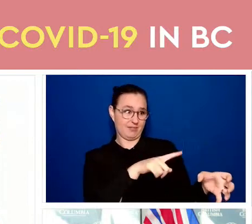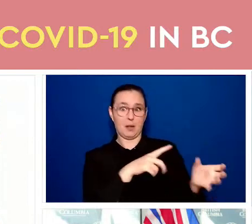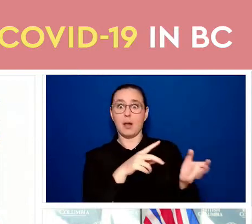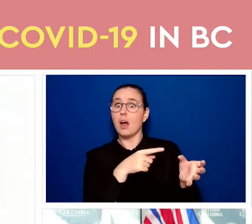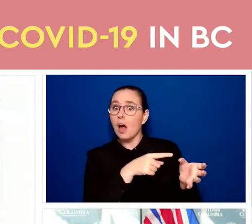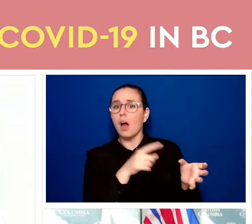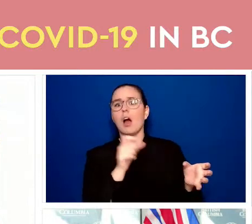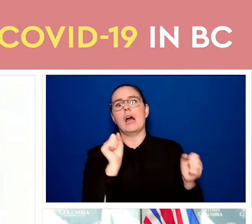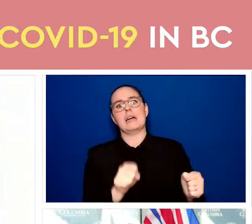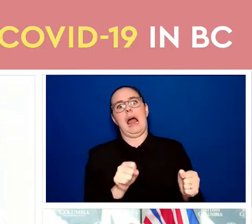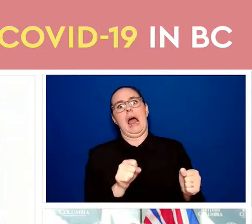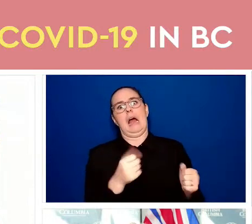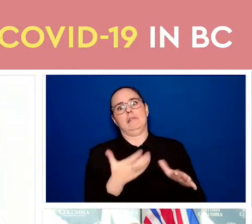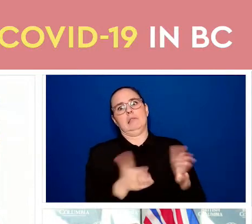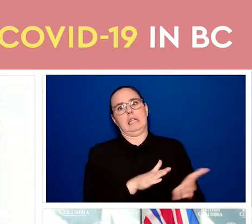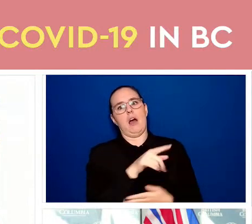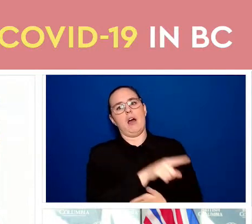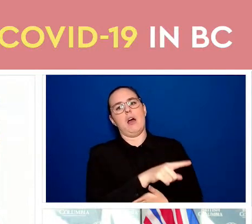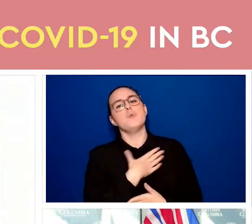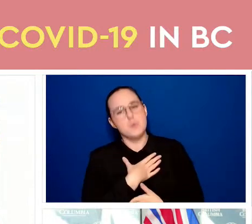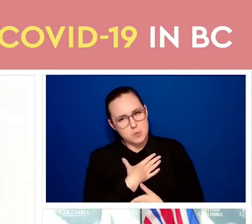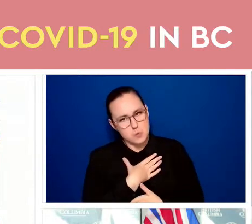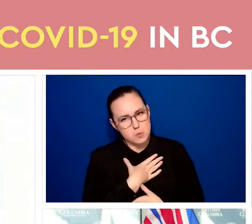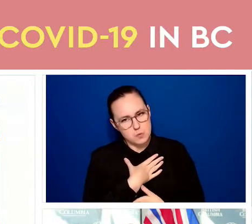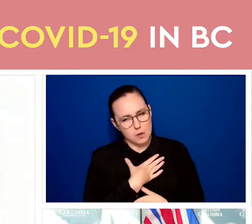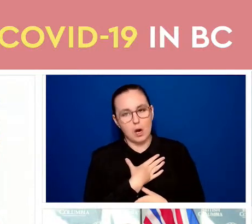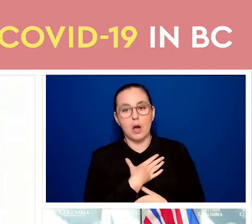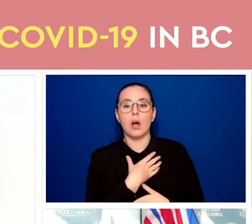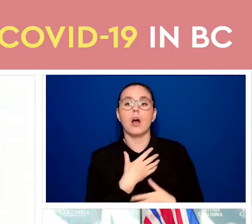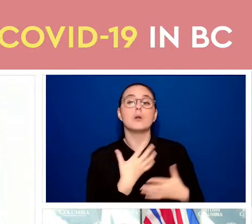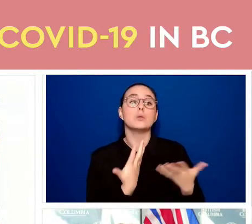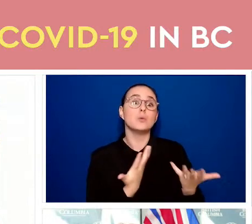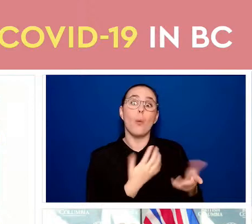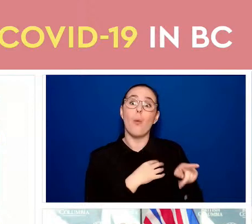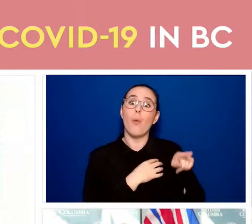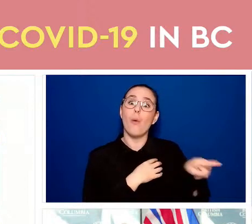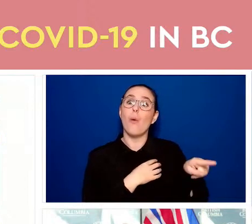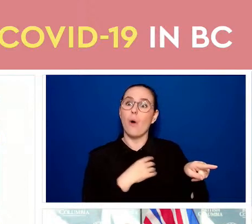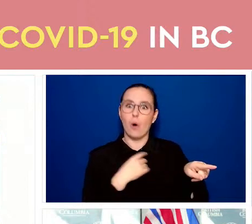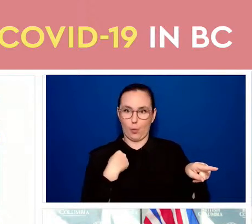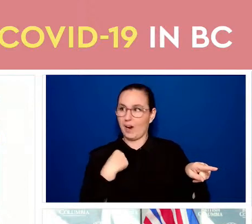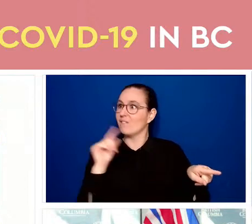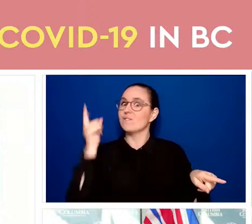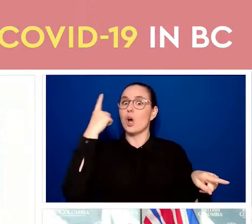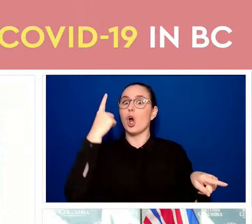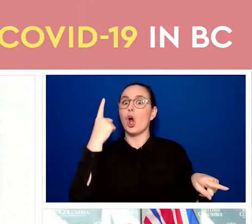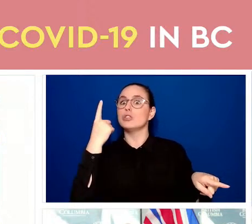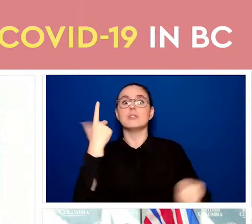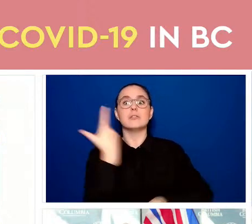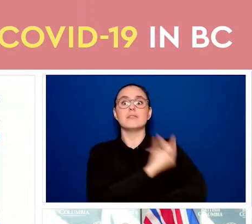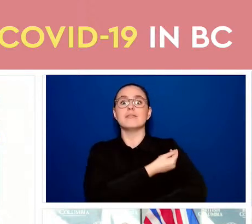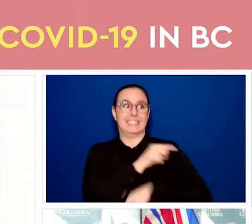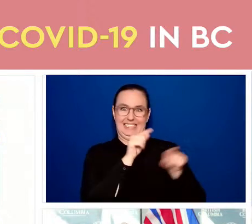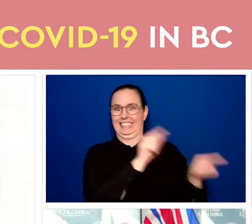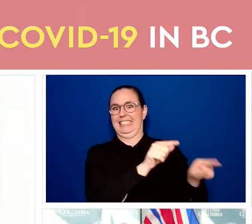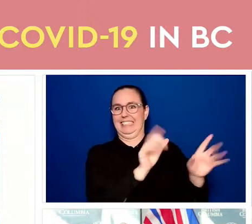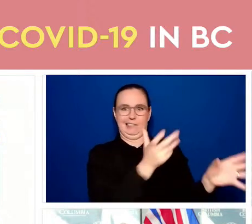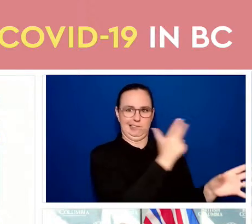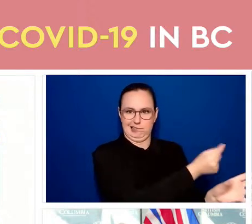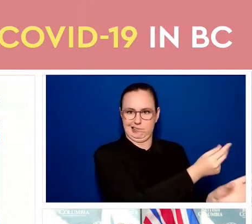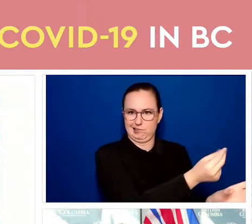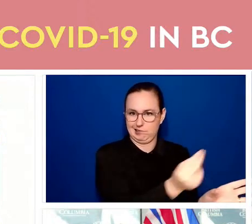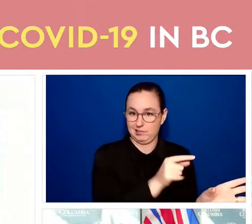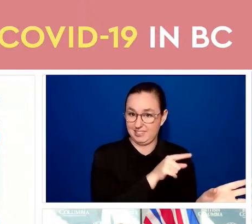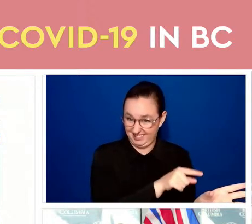a result, these people were the first people to receive vaccine, and many of them received it at a smaller